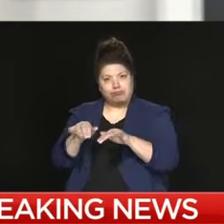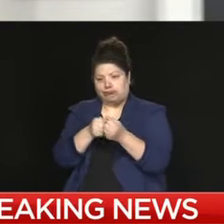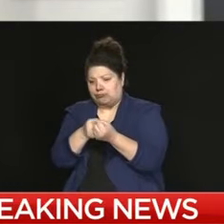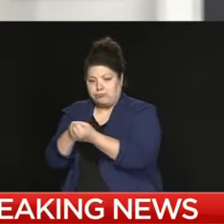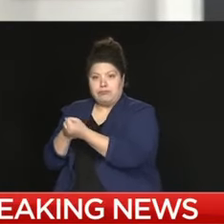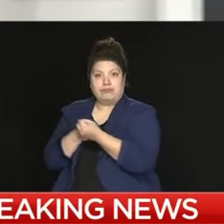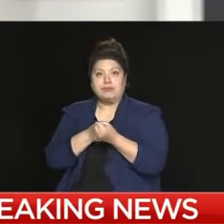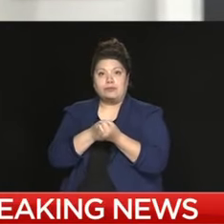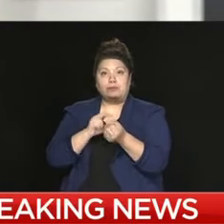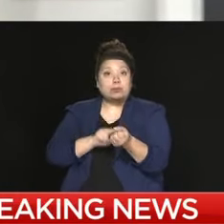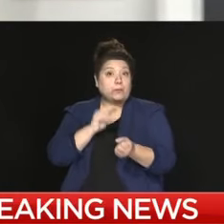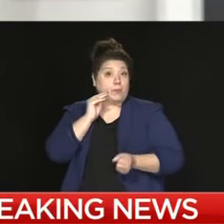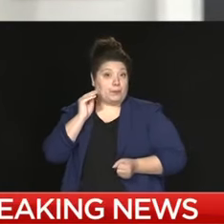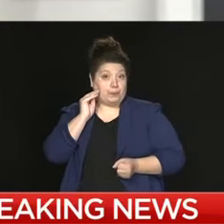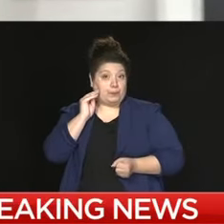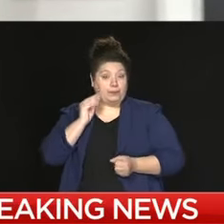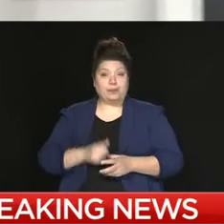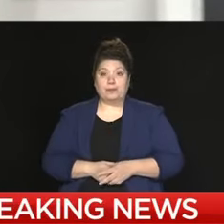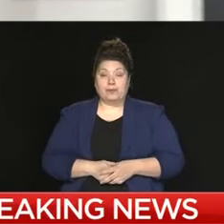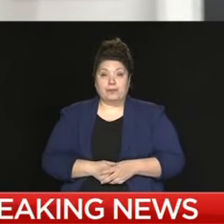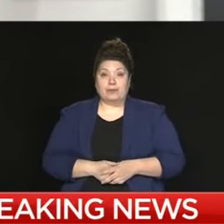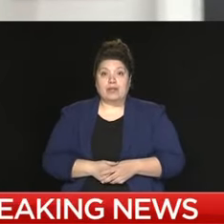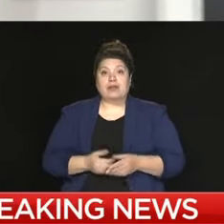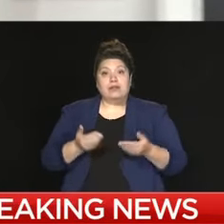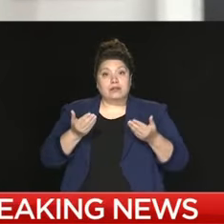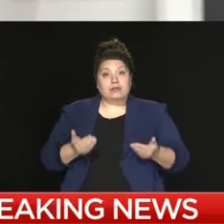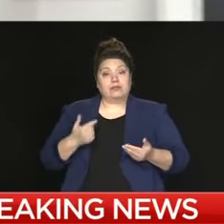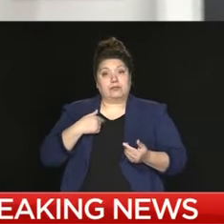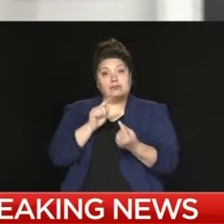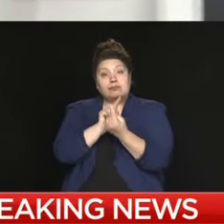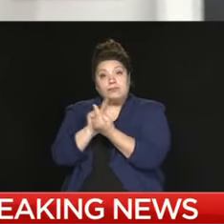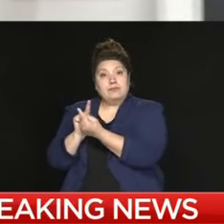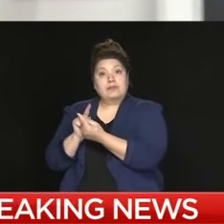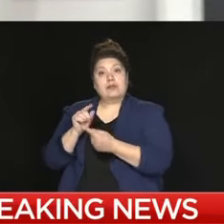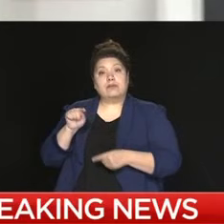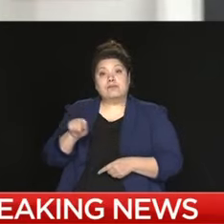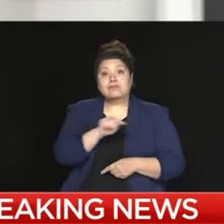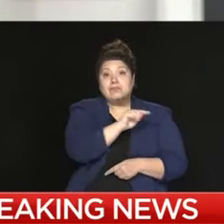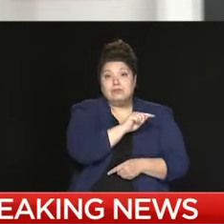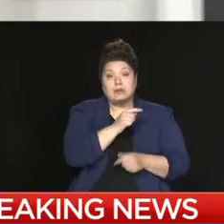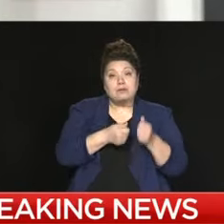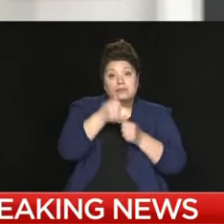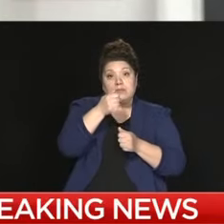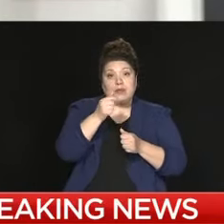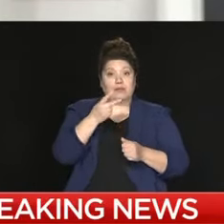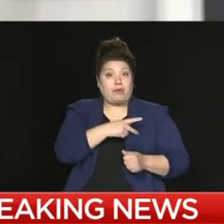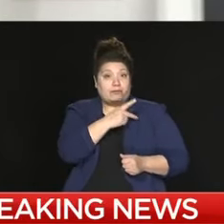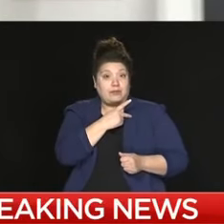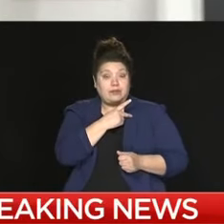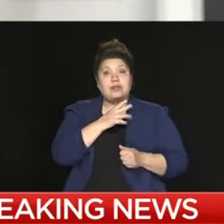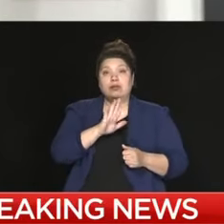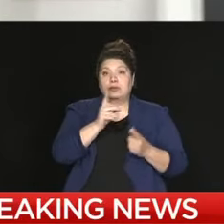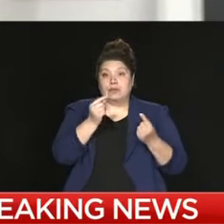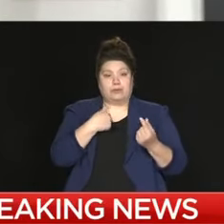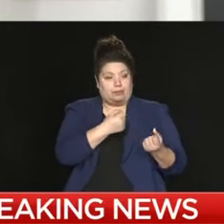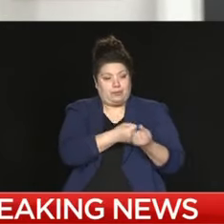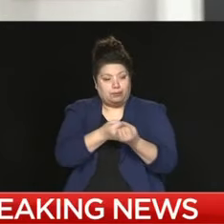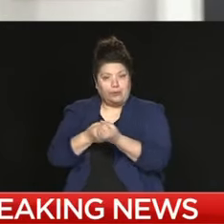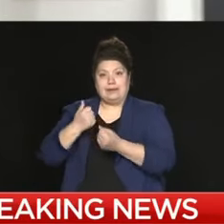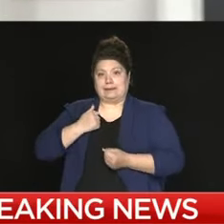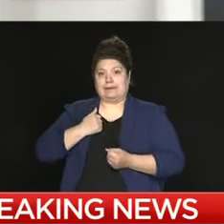deserve. Later today, I'll be meeting with the First Ministers to continue our work on supporting Canadians during this